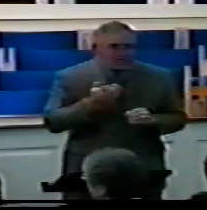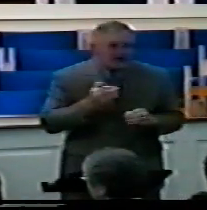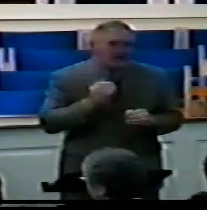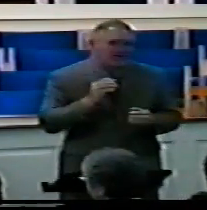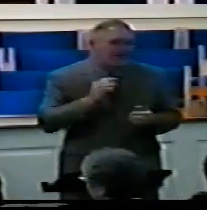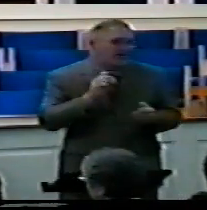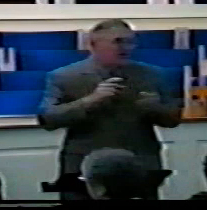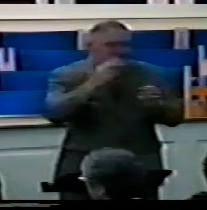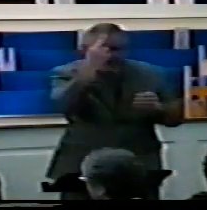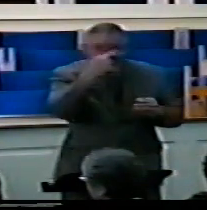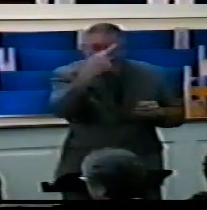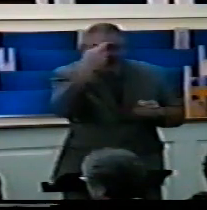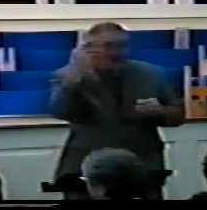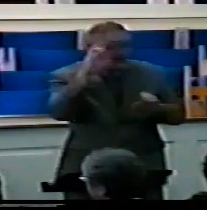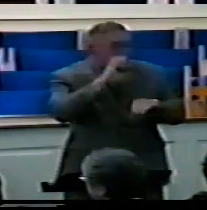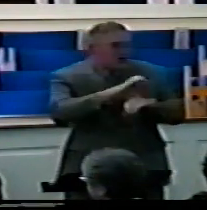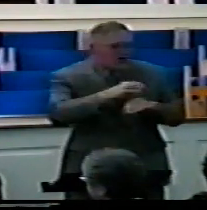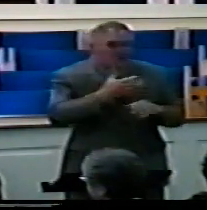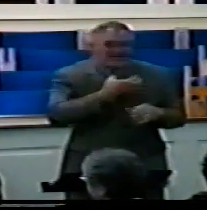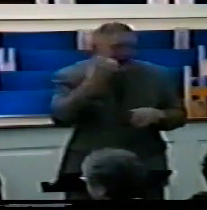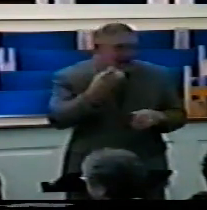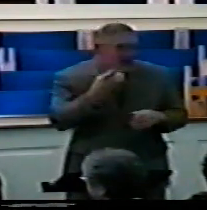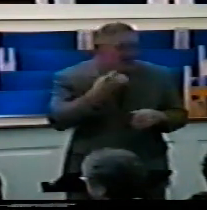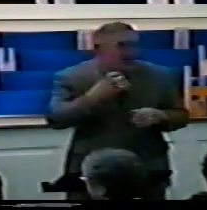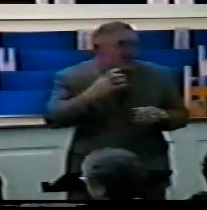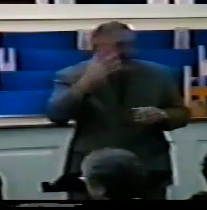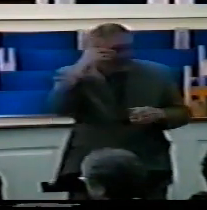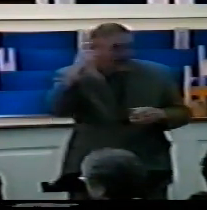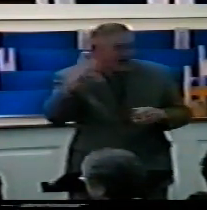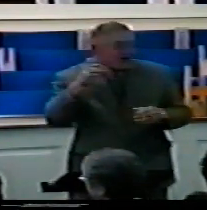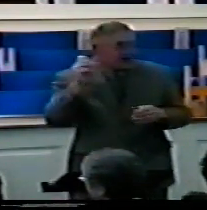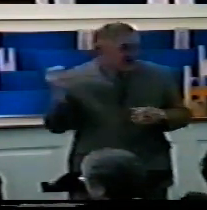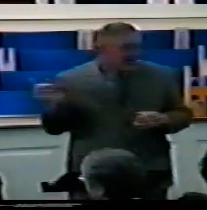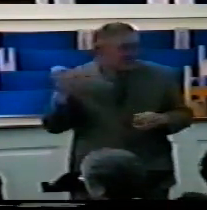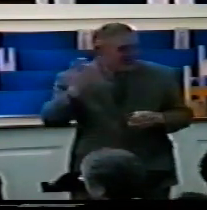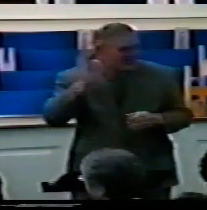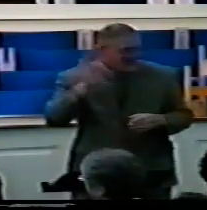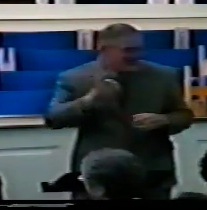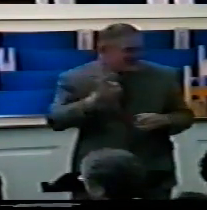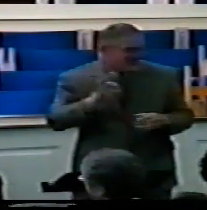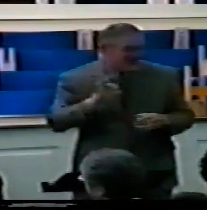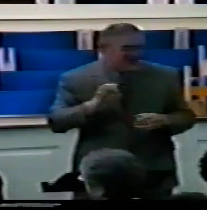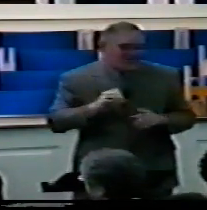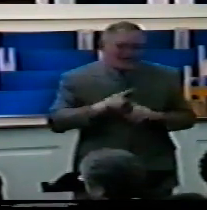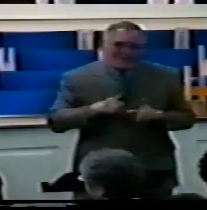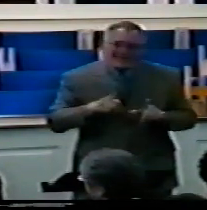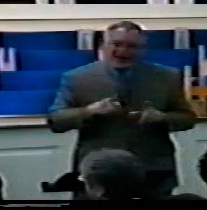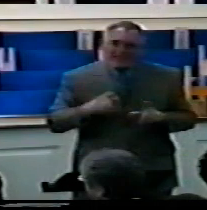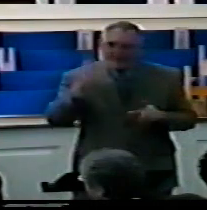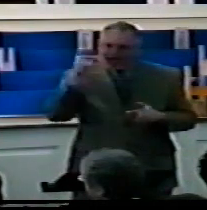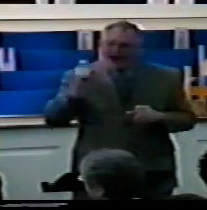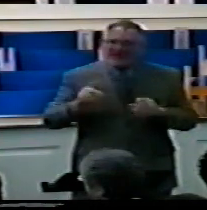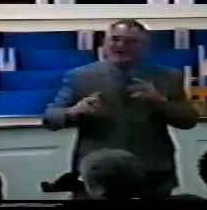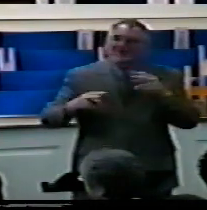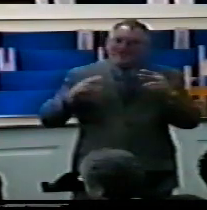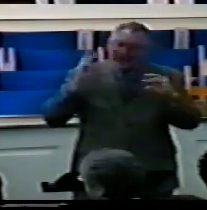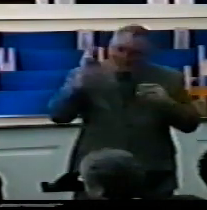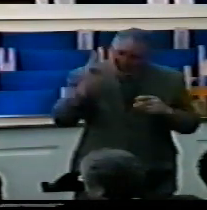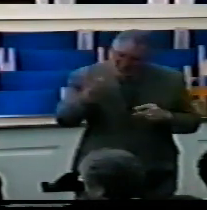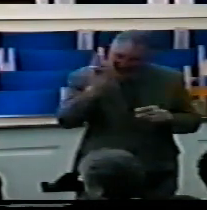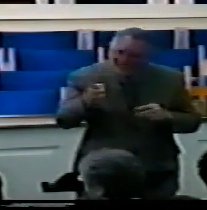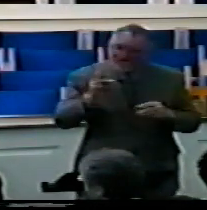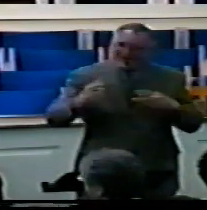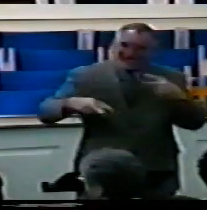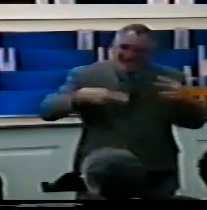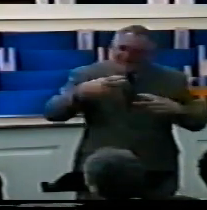barely 100. Not because I preached against a Catholic religion. I don't do that. But because of door knocking, because of witnessing, and